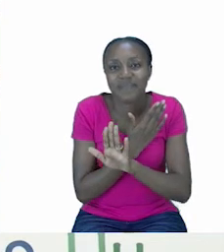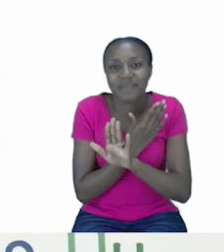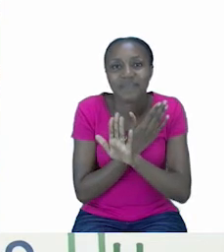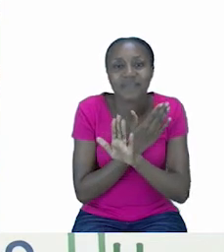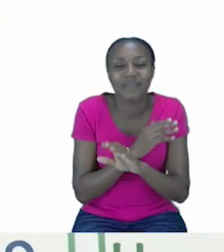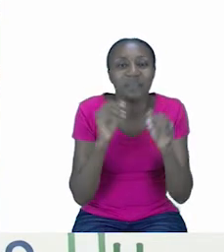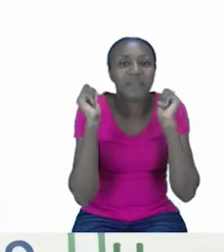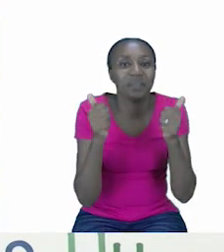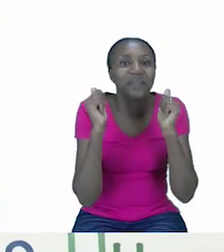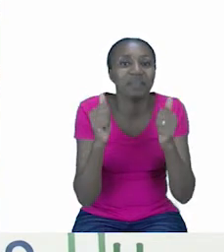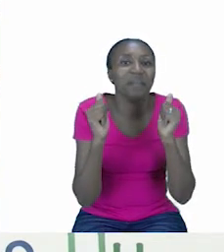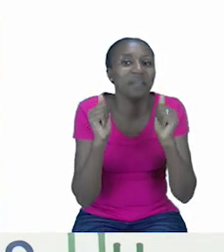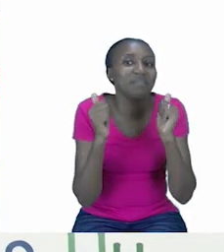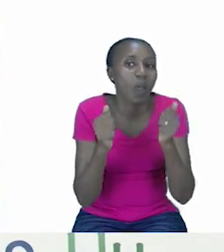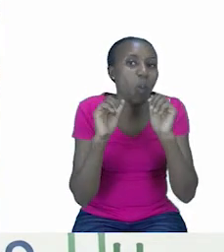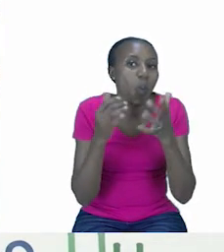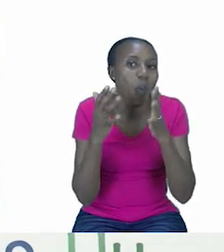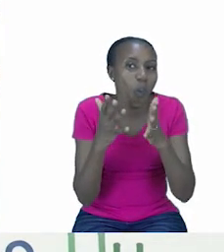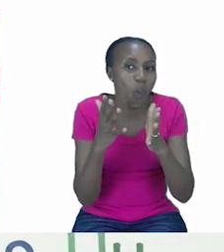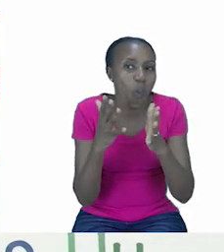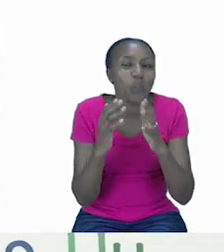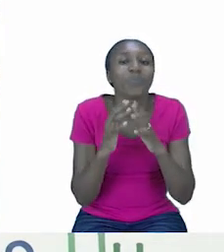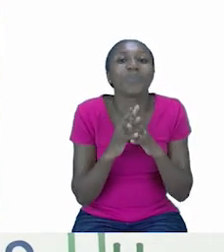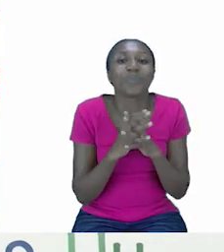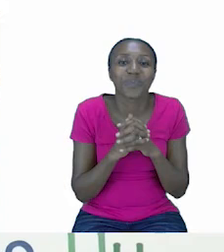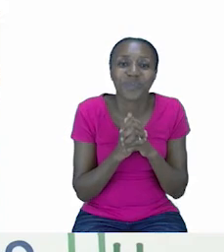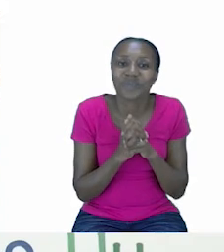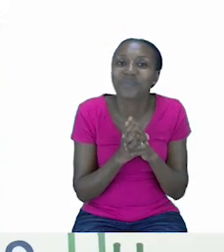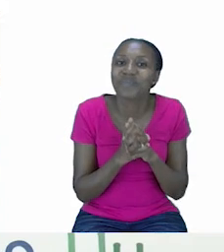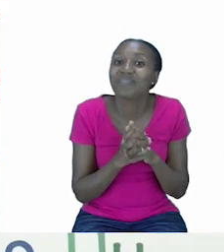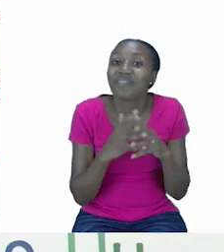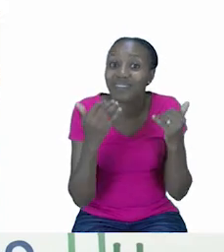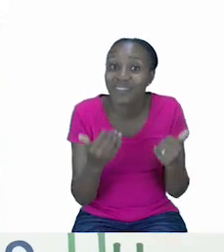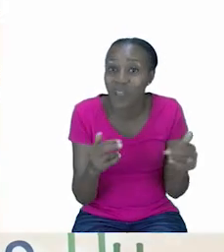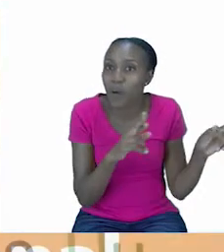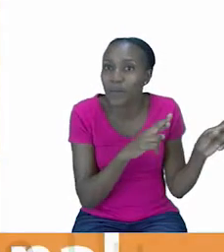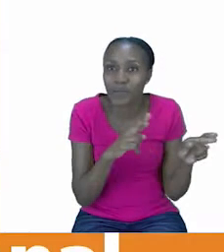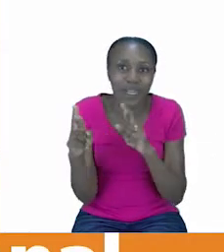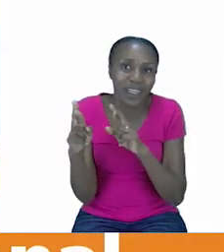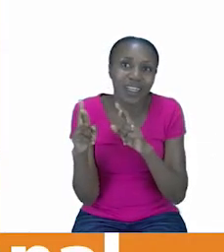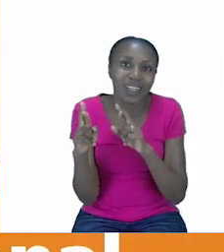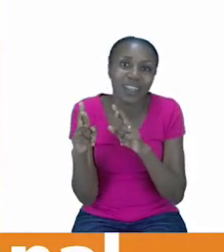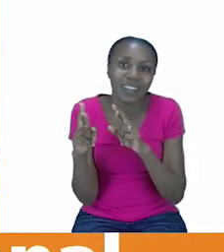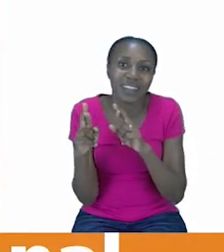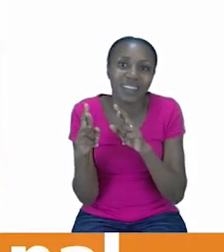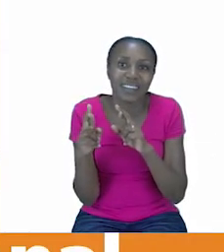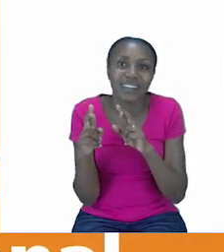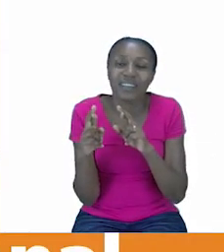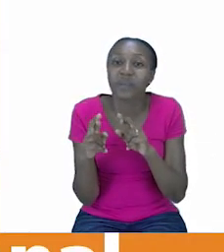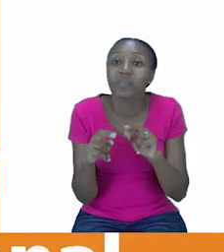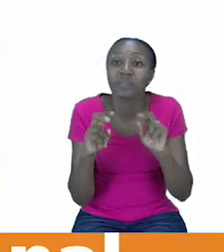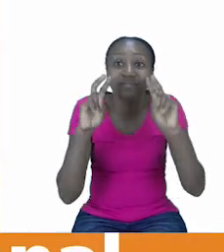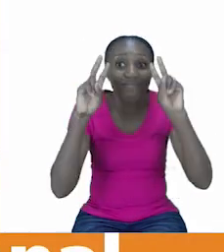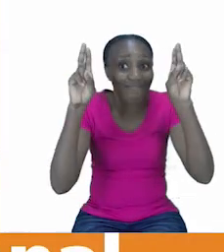Good job! Well done! Now we are ready for our lesson. Our lesson today